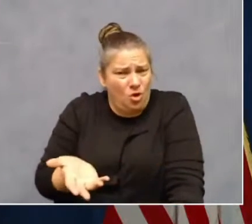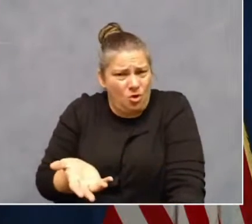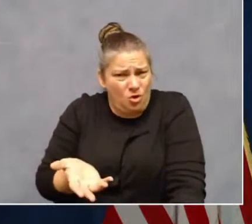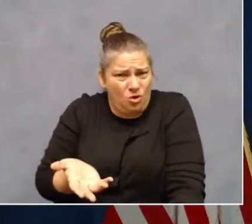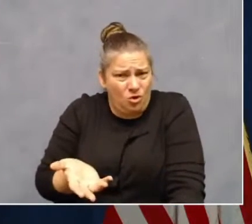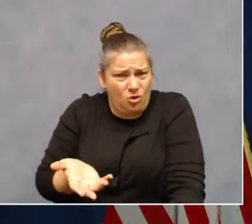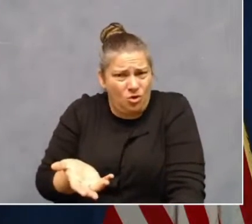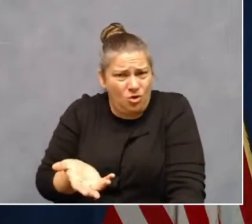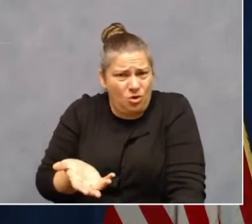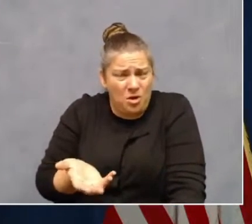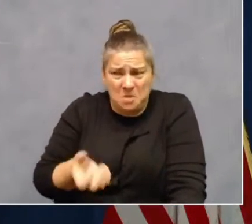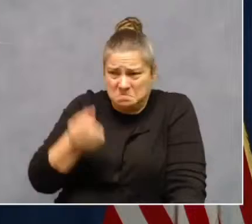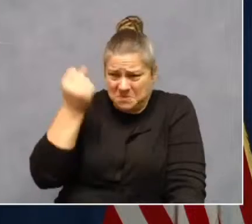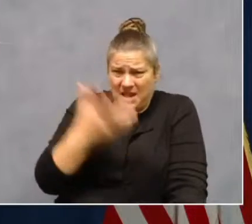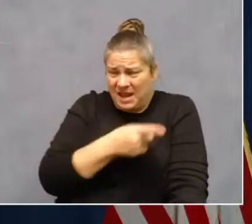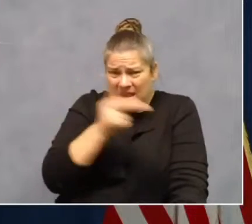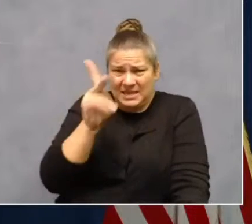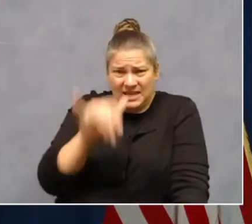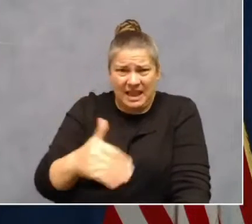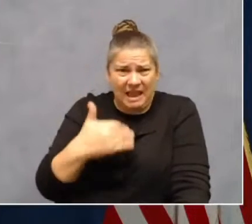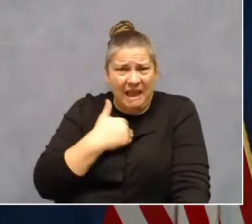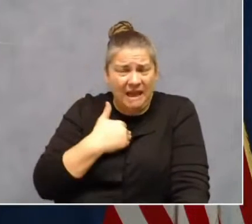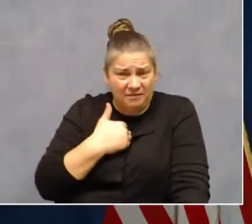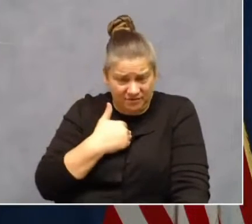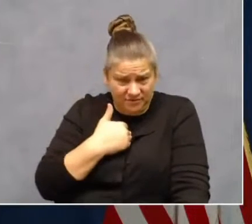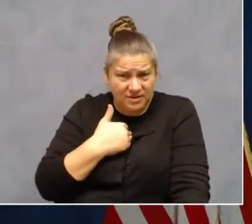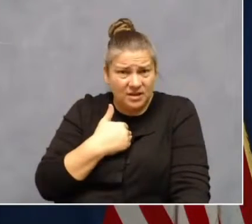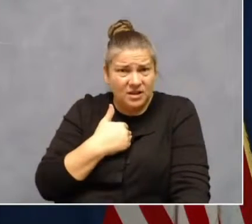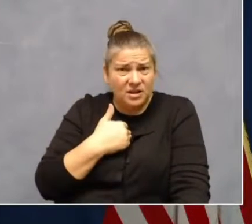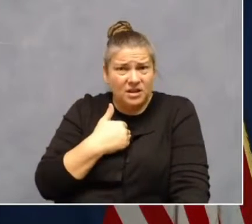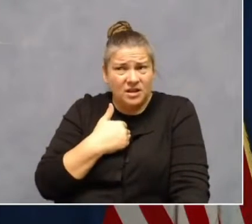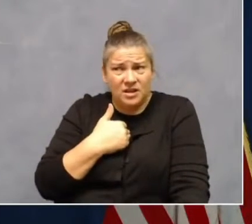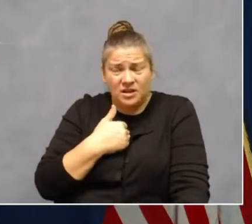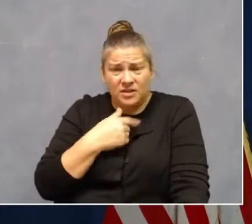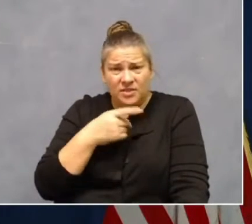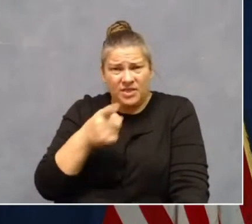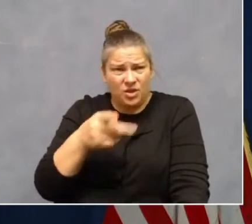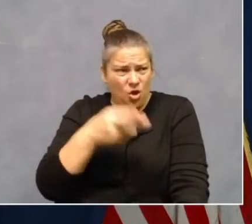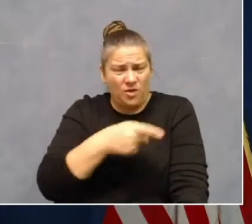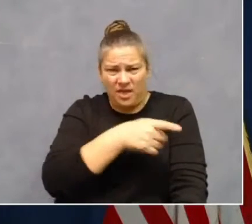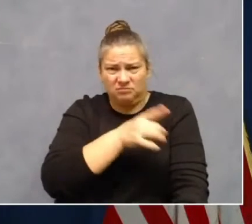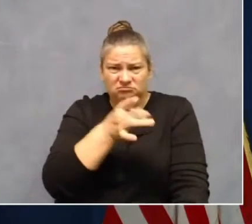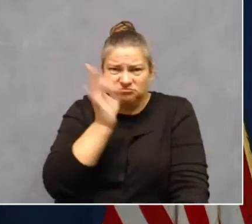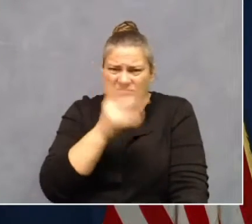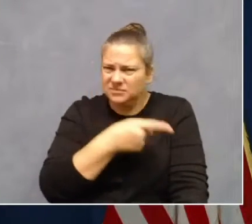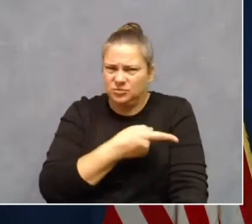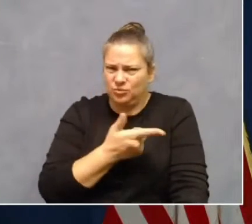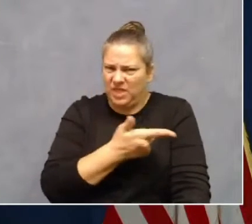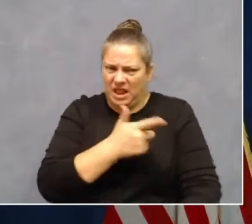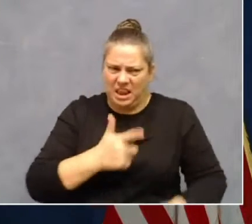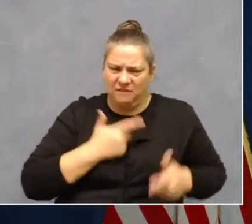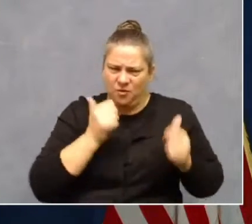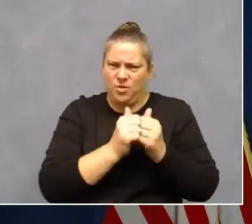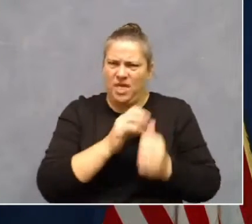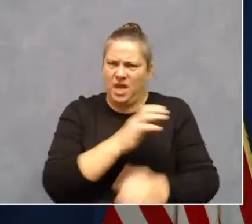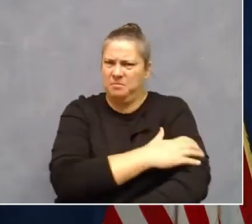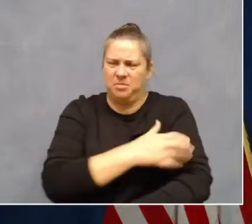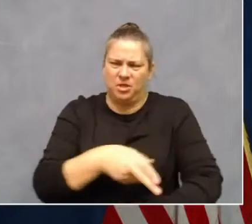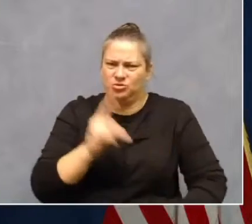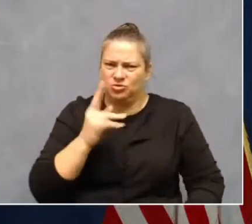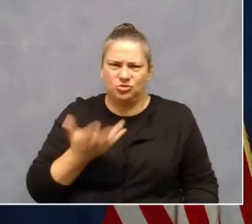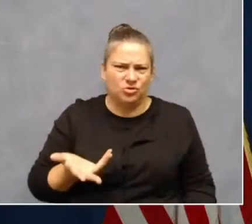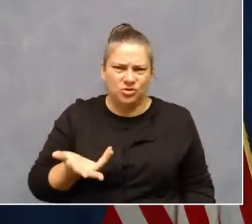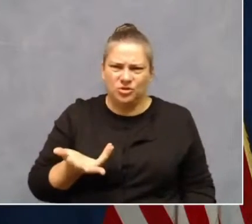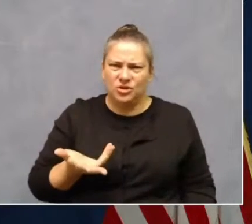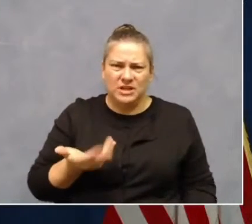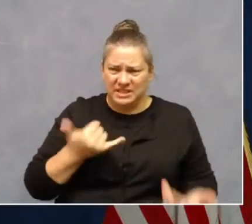have what would then be labeled a comorbidity, right? And we live with them. And we were even living with them through this